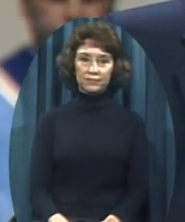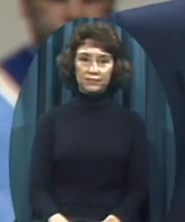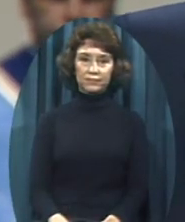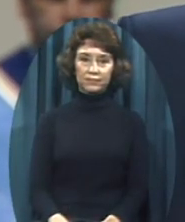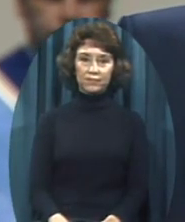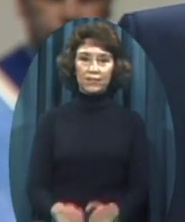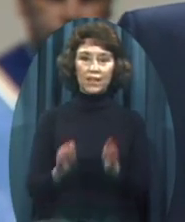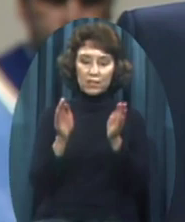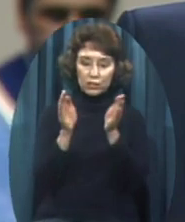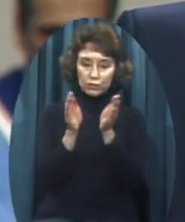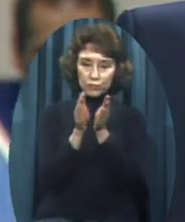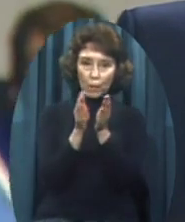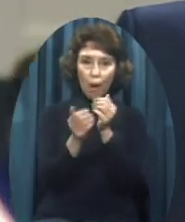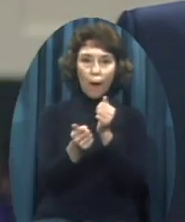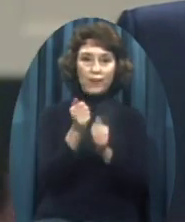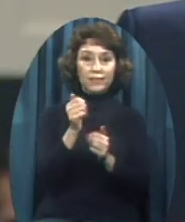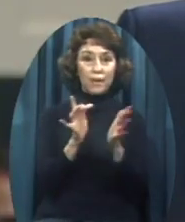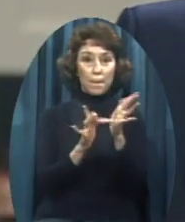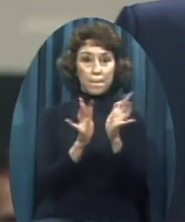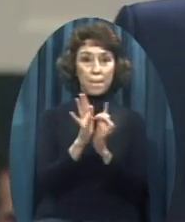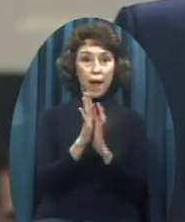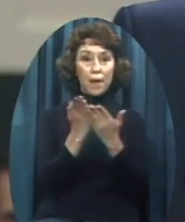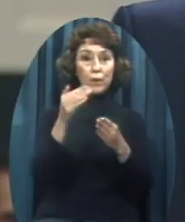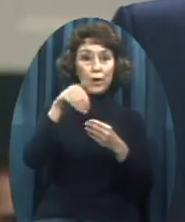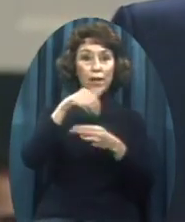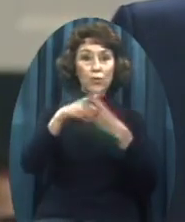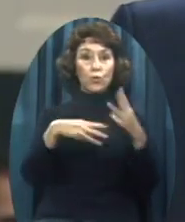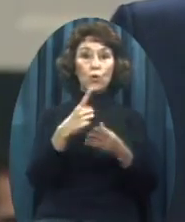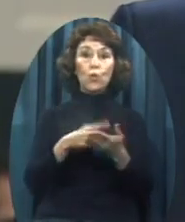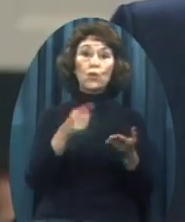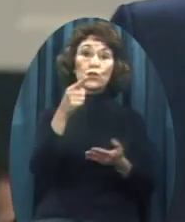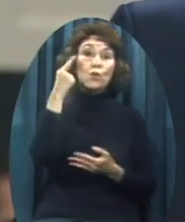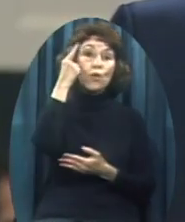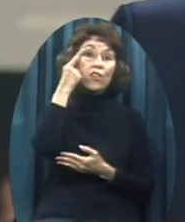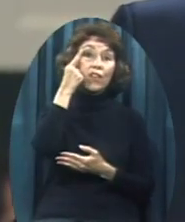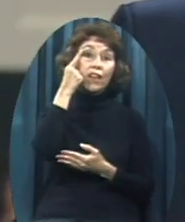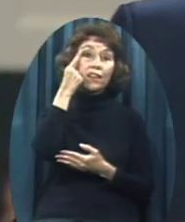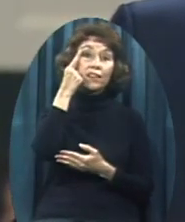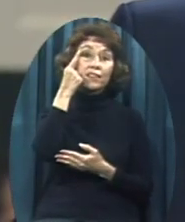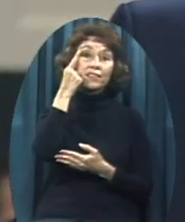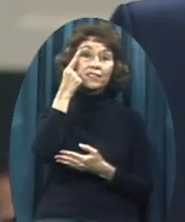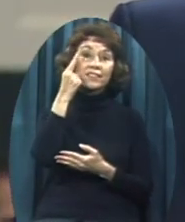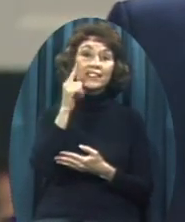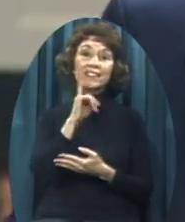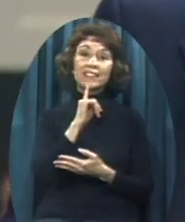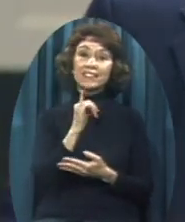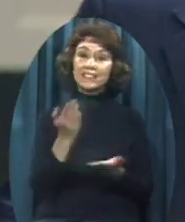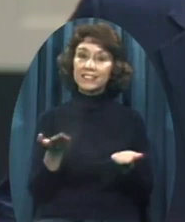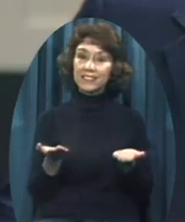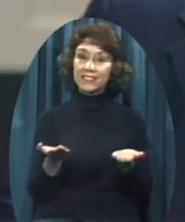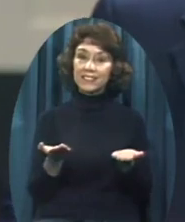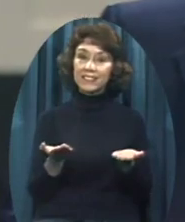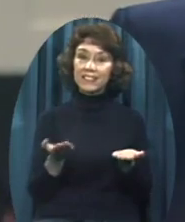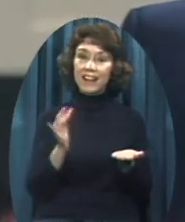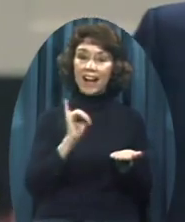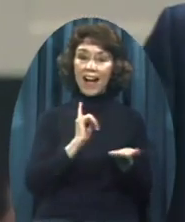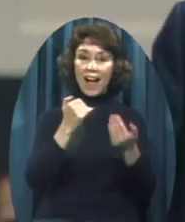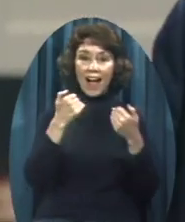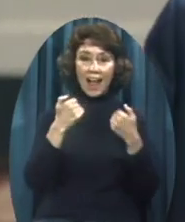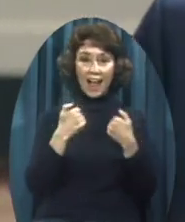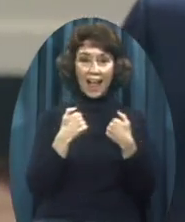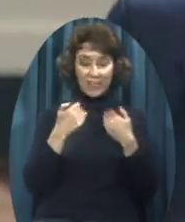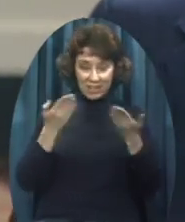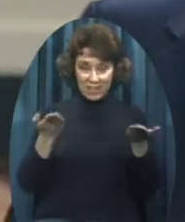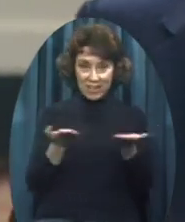The smallest Bible in the world. What do you think it looks like? As a matter of fact, I have on my person right